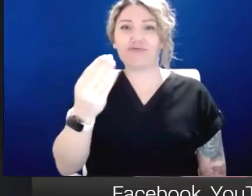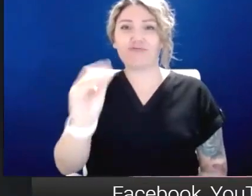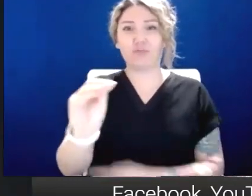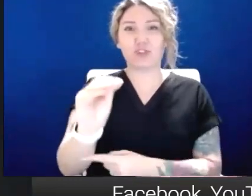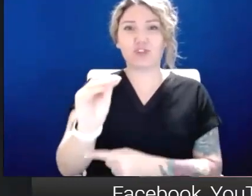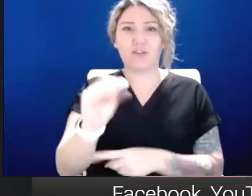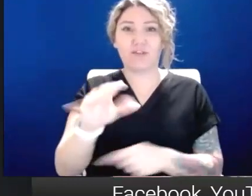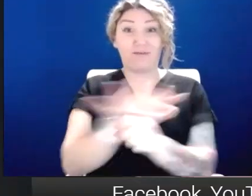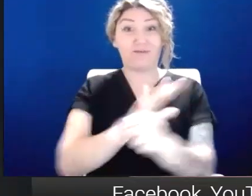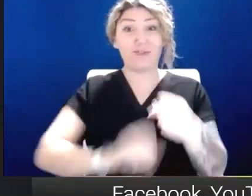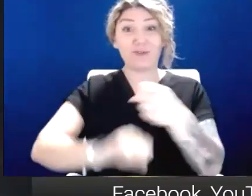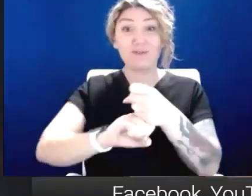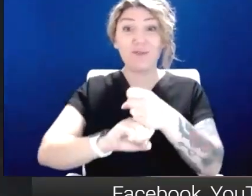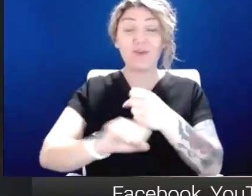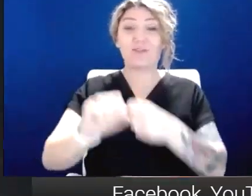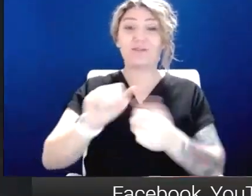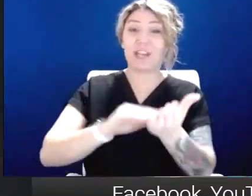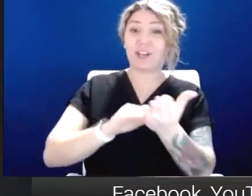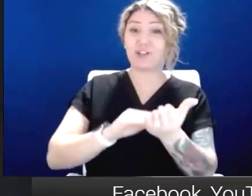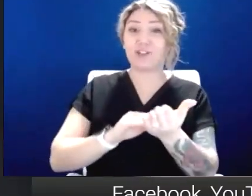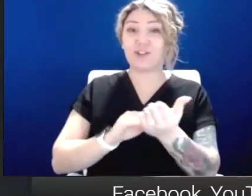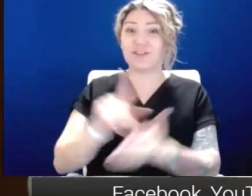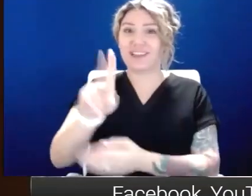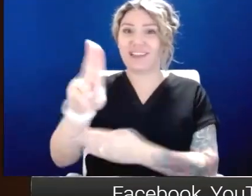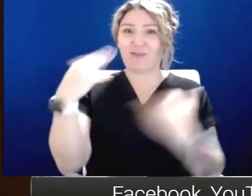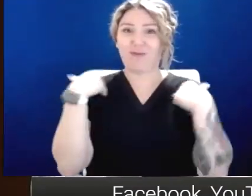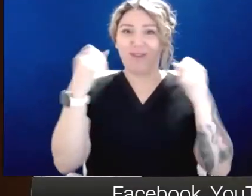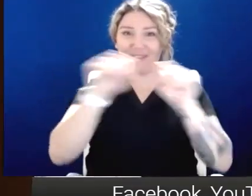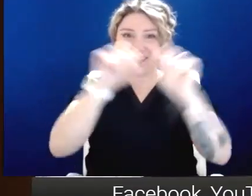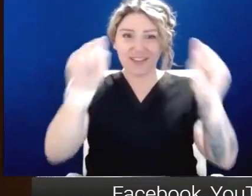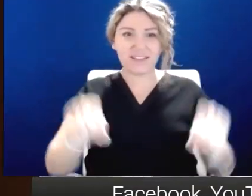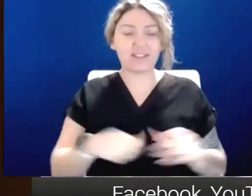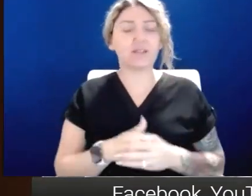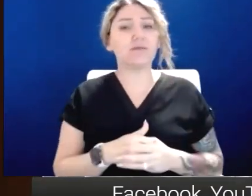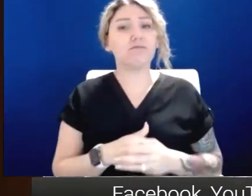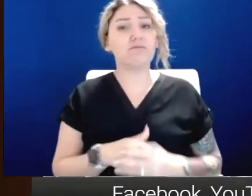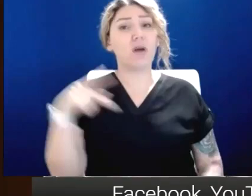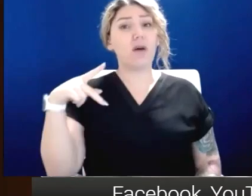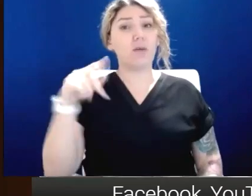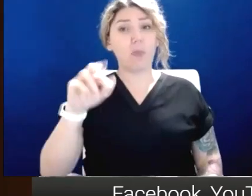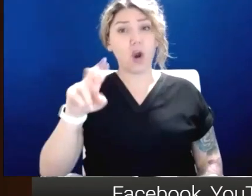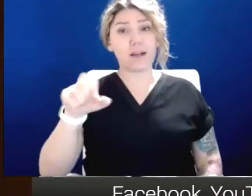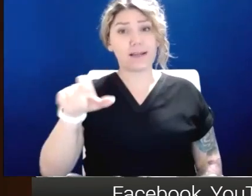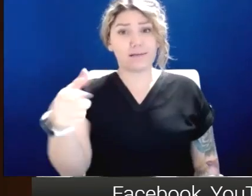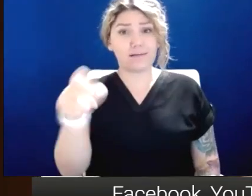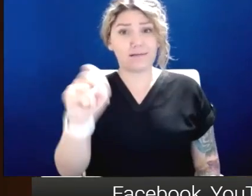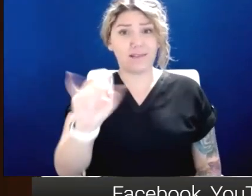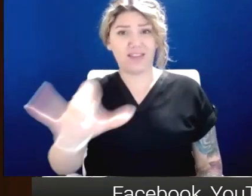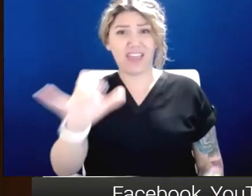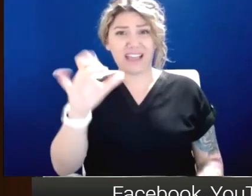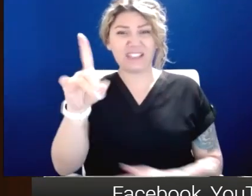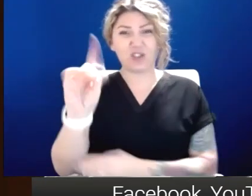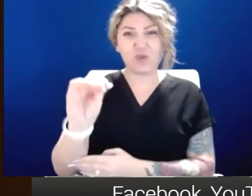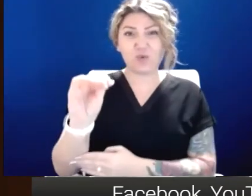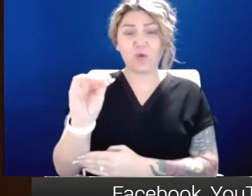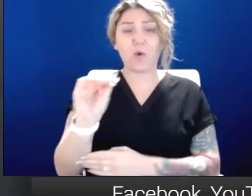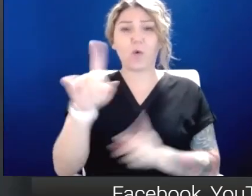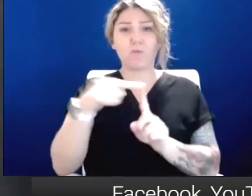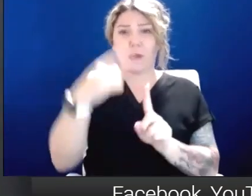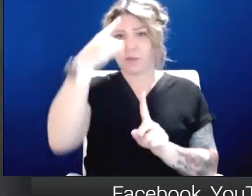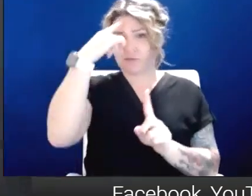of doctors at the University of Kansas Health System. Parkinson's disease is a disorder where there are certain brain cells that are